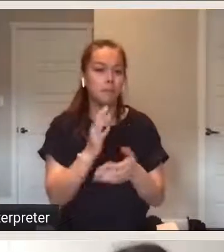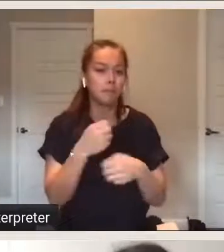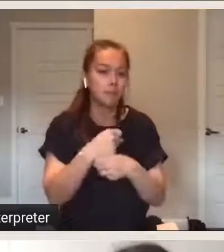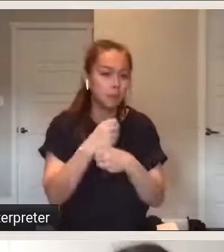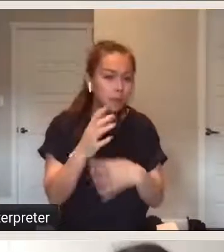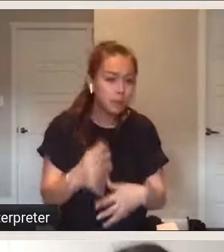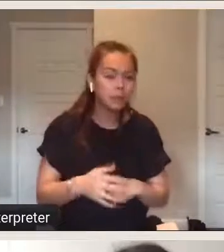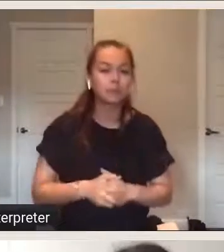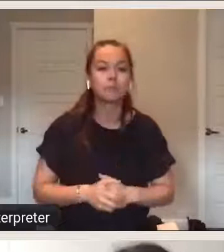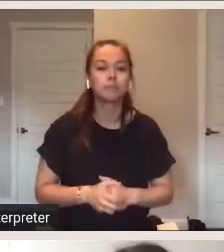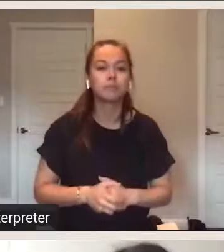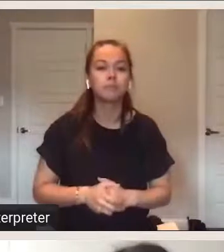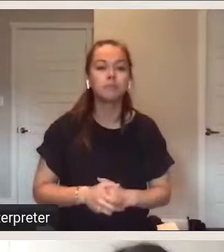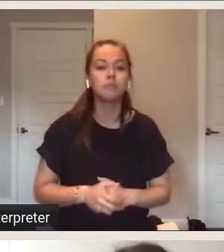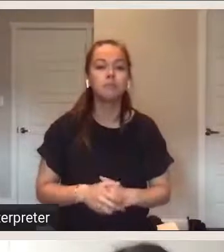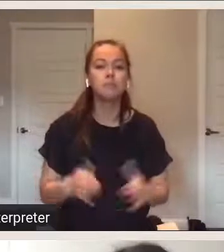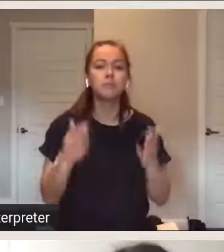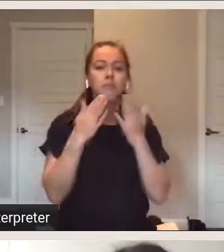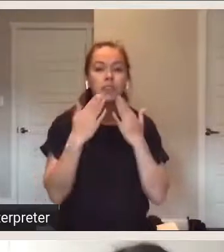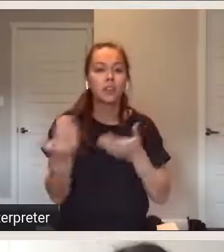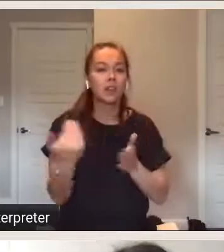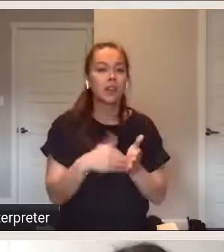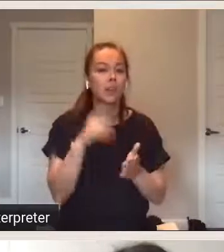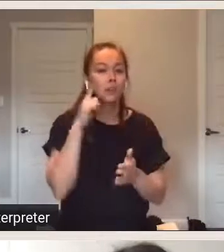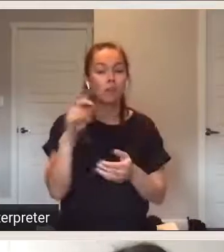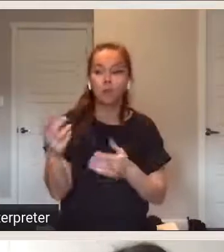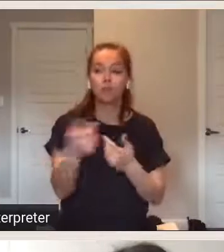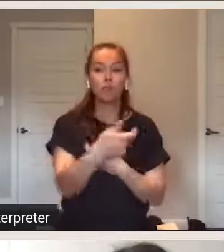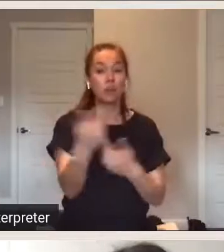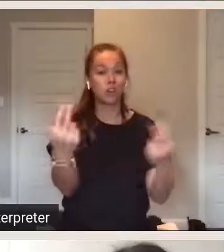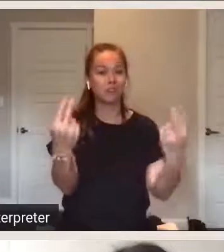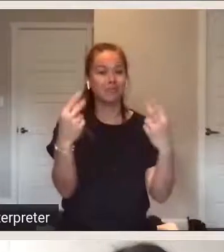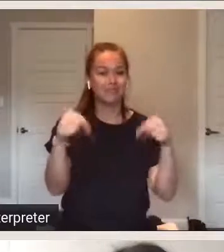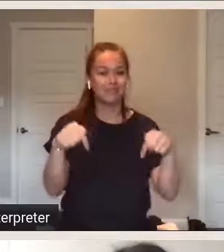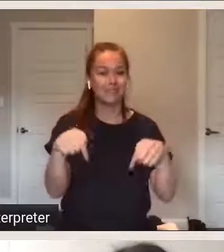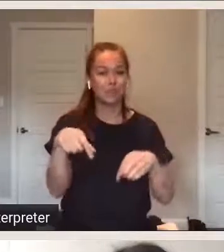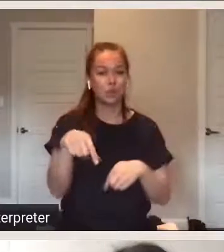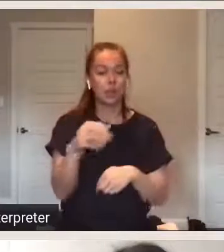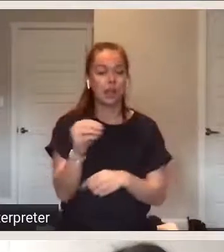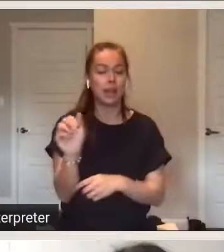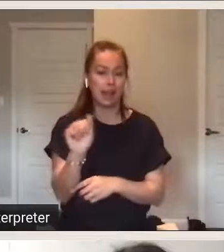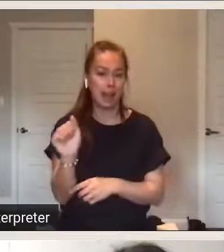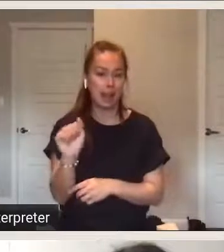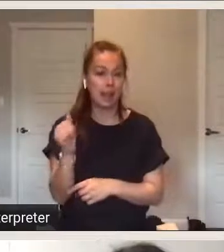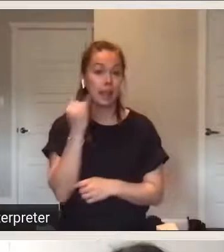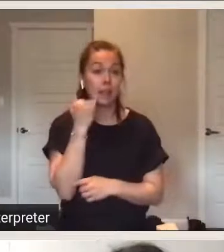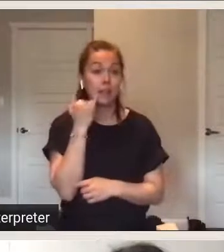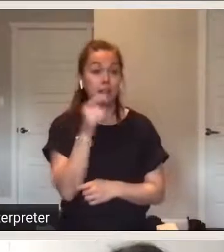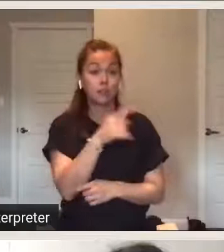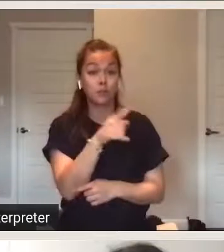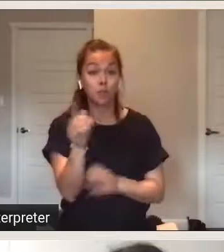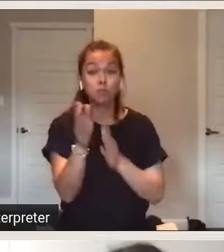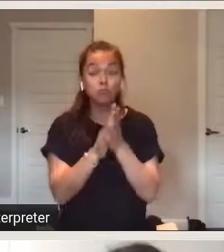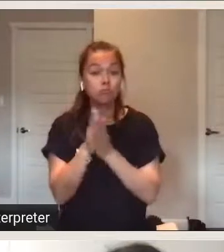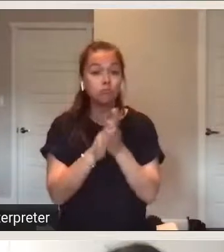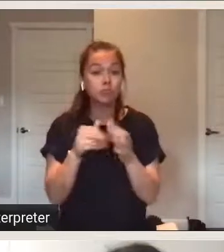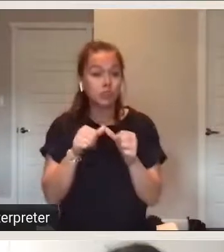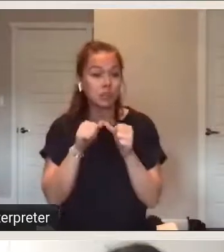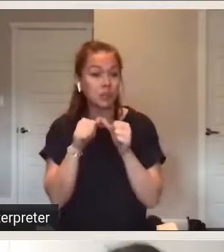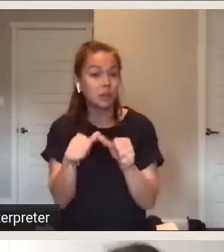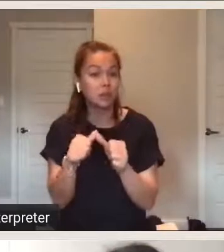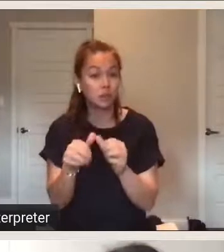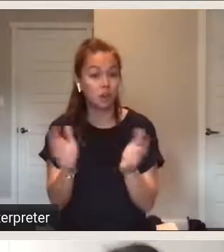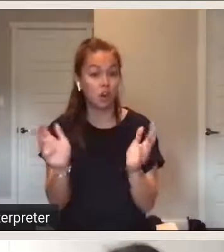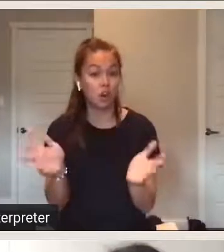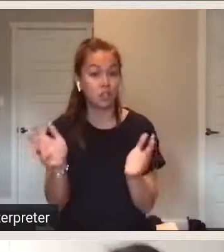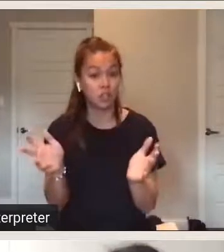thank again, everyone for joining this Q&A session. If you're interested to continue the conversations, please meet